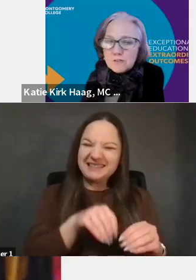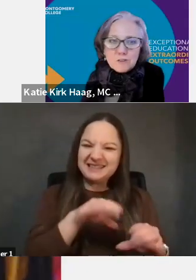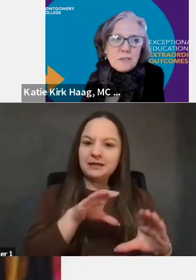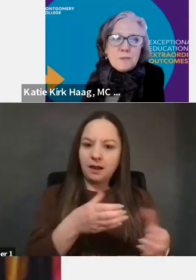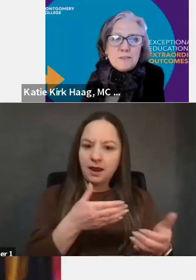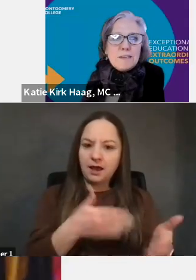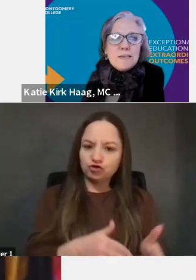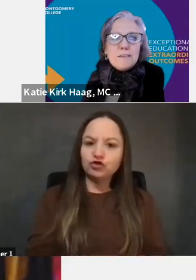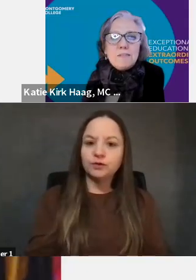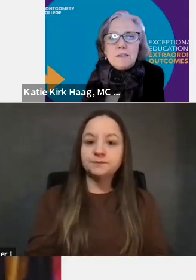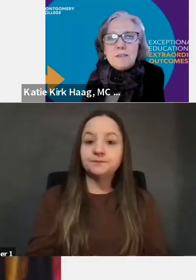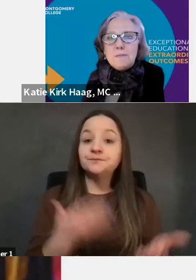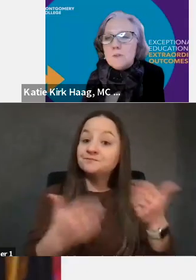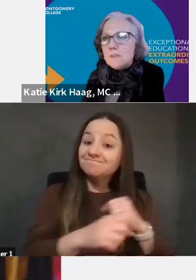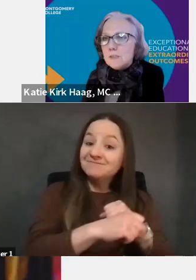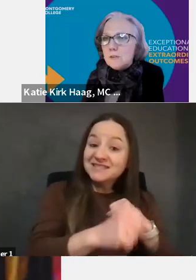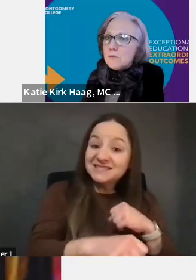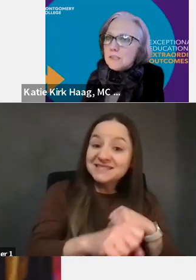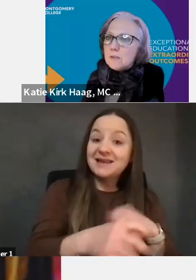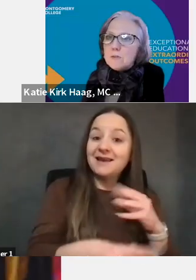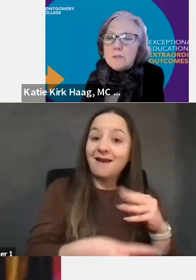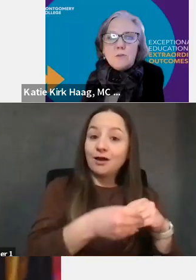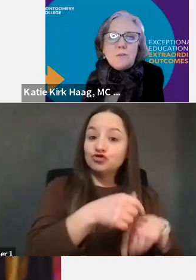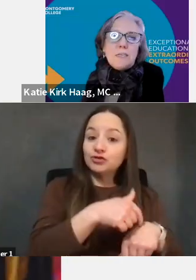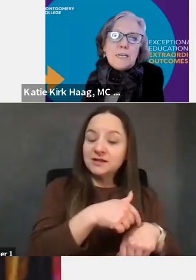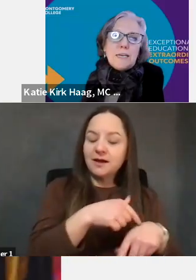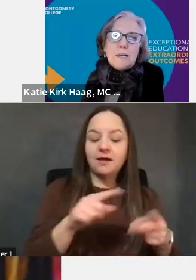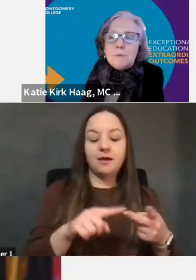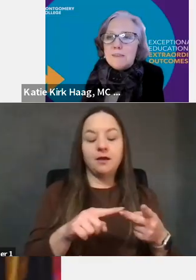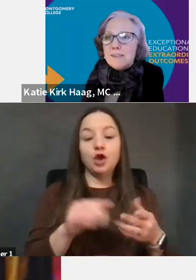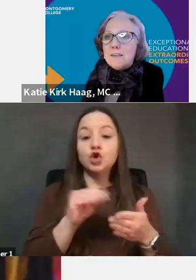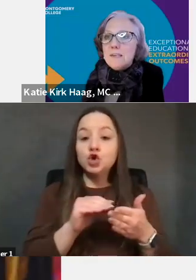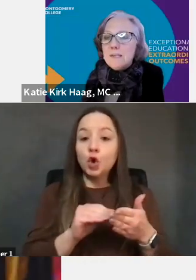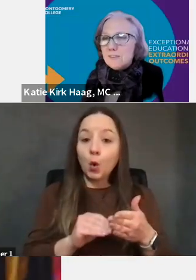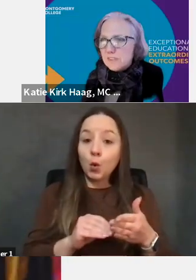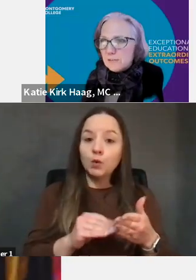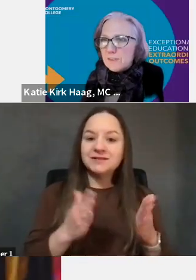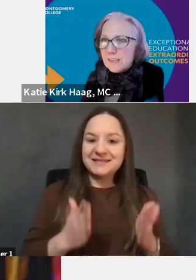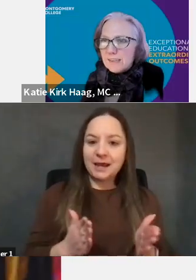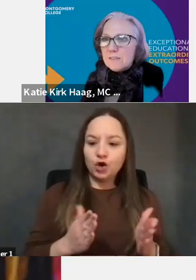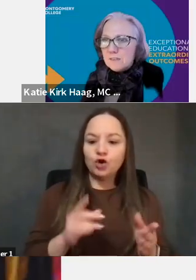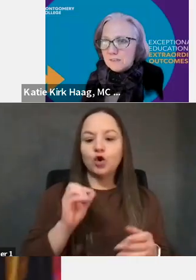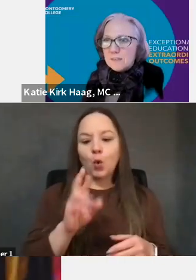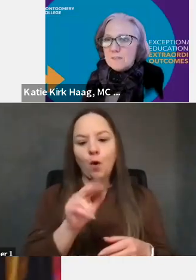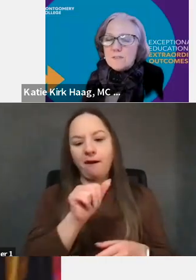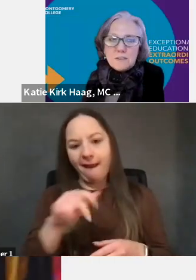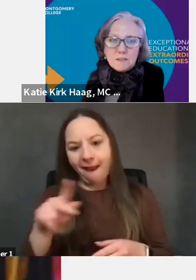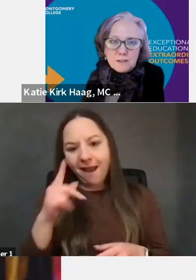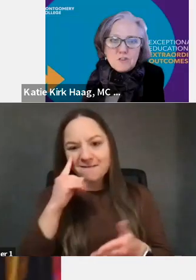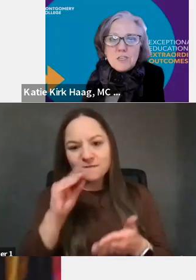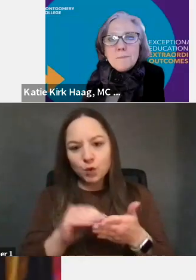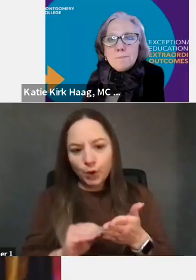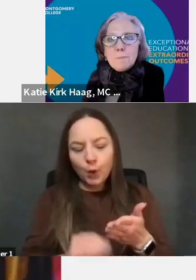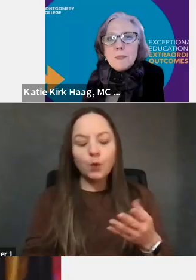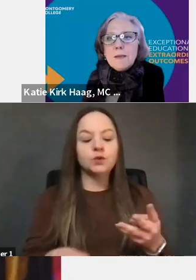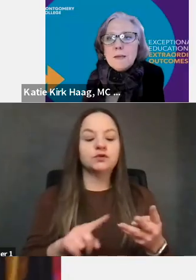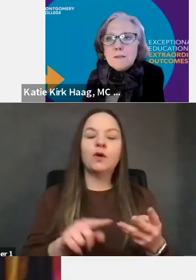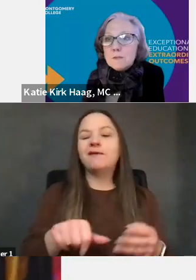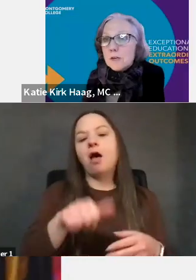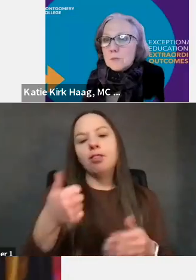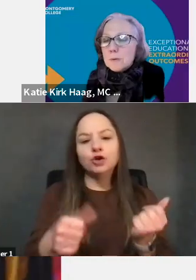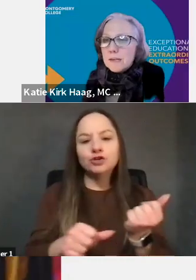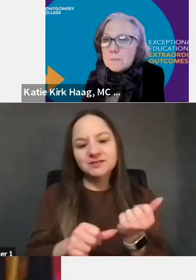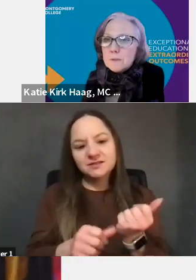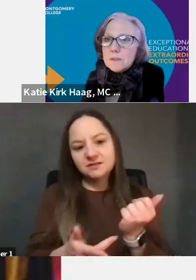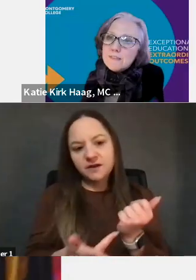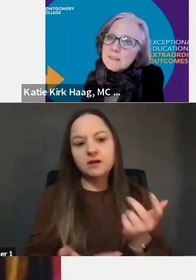might be extra time on tests, using a note taker or a note-taking app, and then some different kinds of assistive technology.